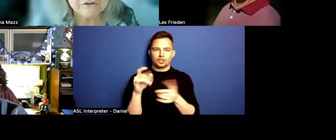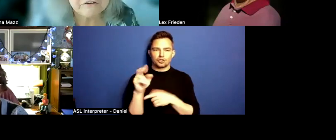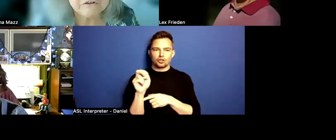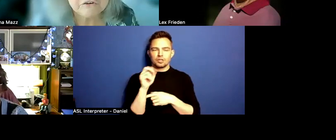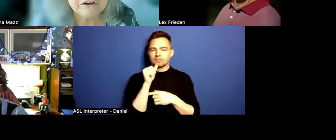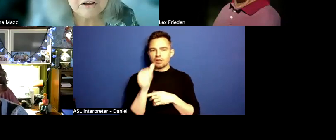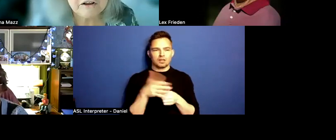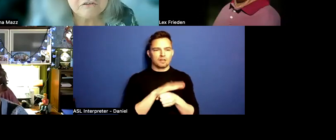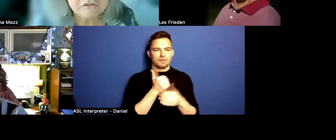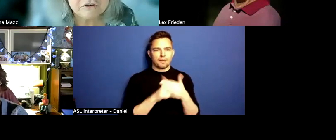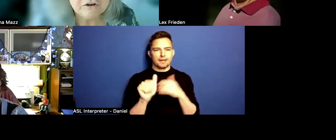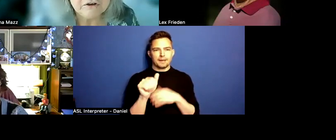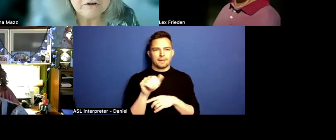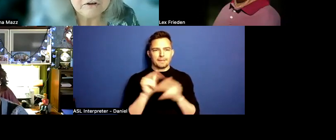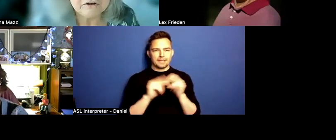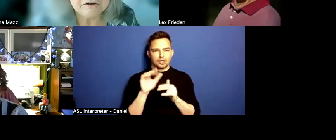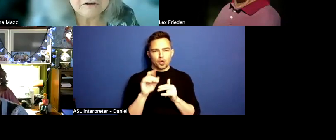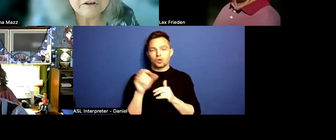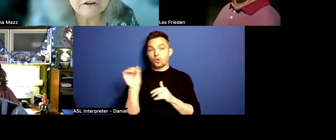the ADA standards, is